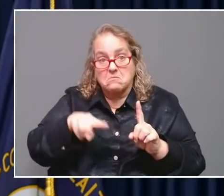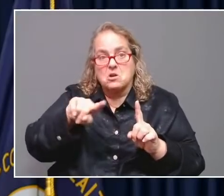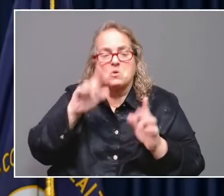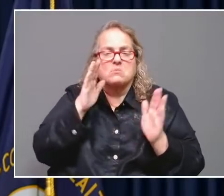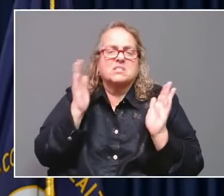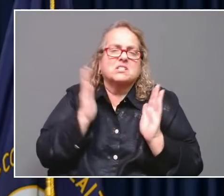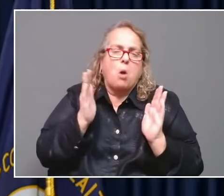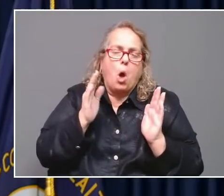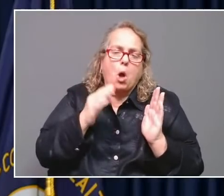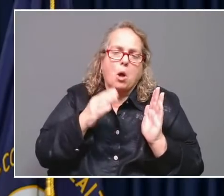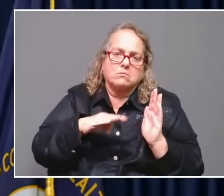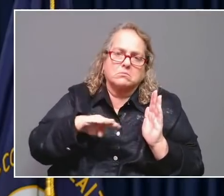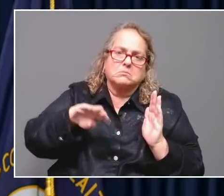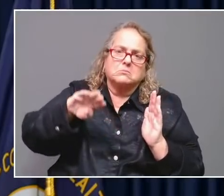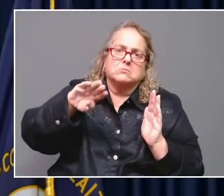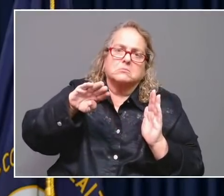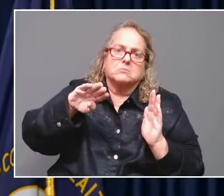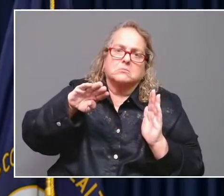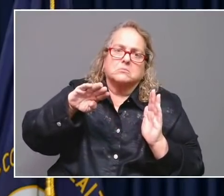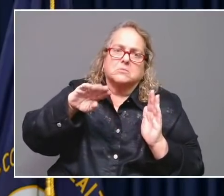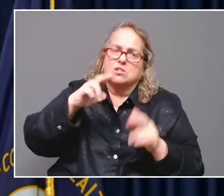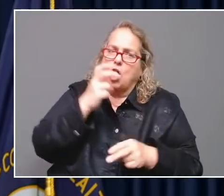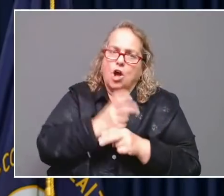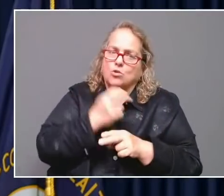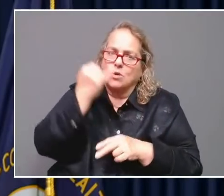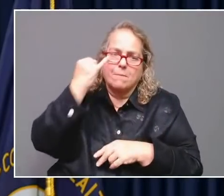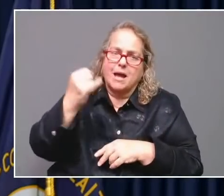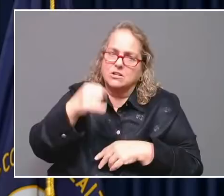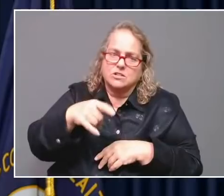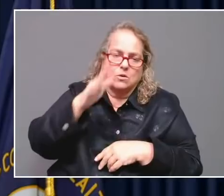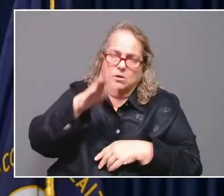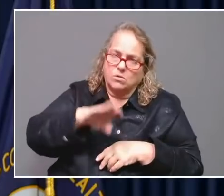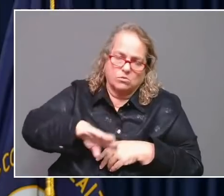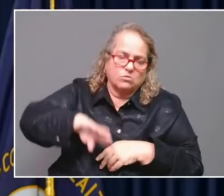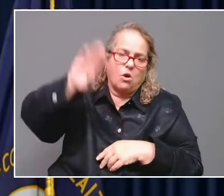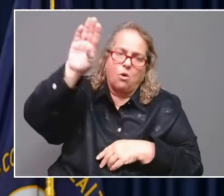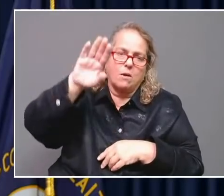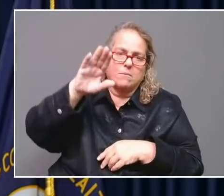hard to imagine it being the same. It would certainly be traumatic